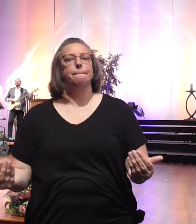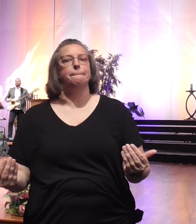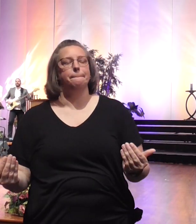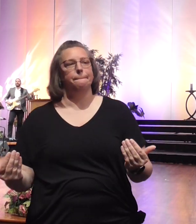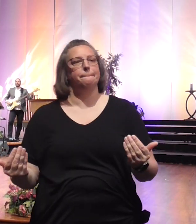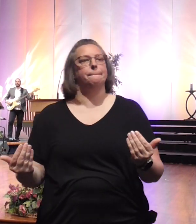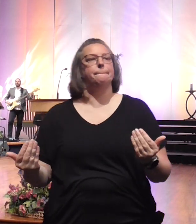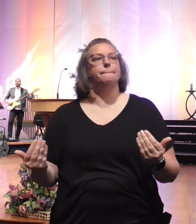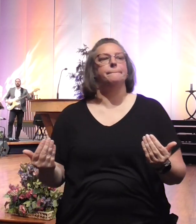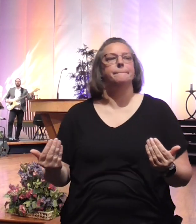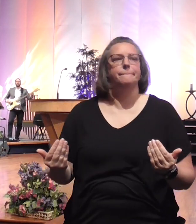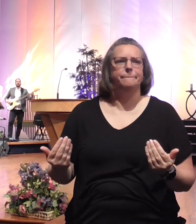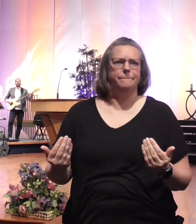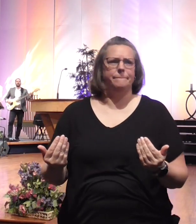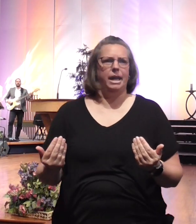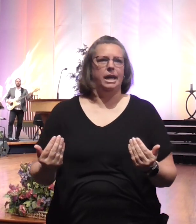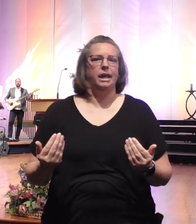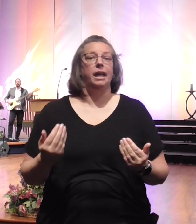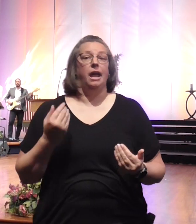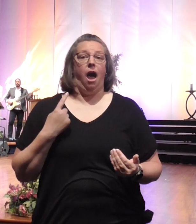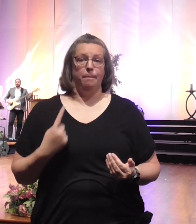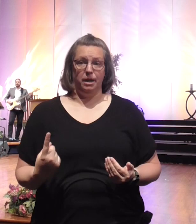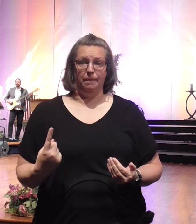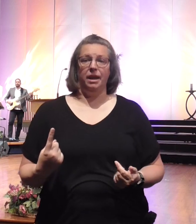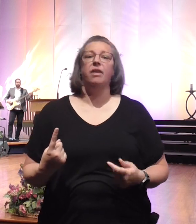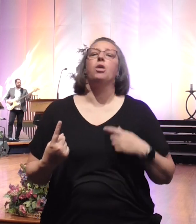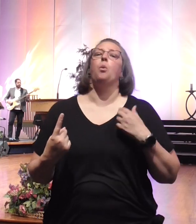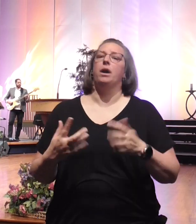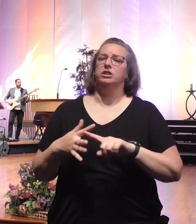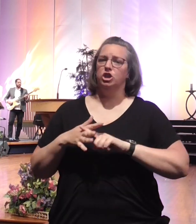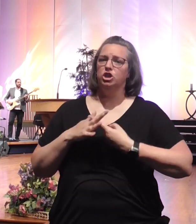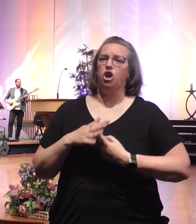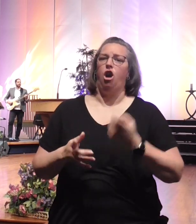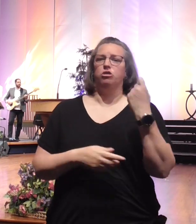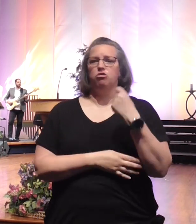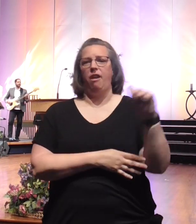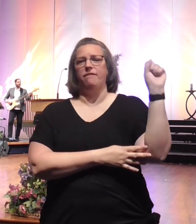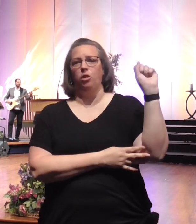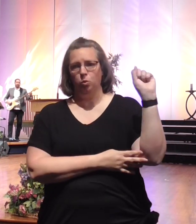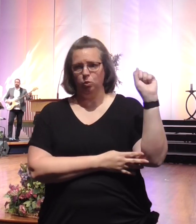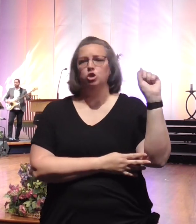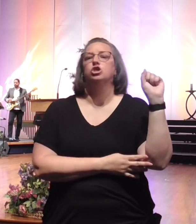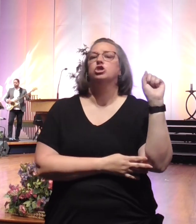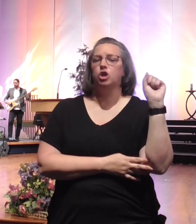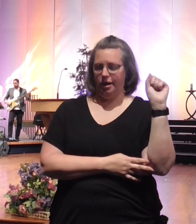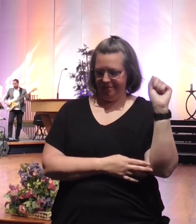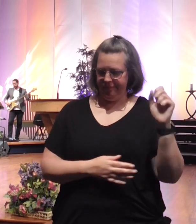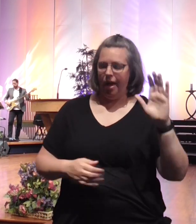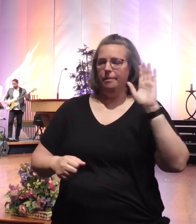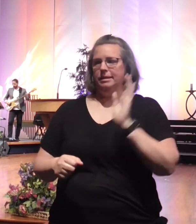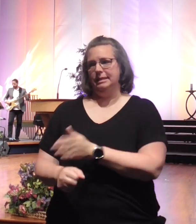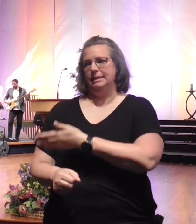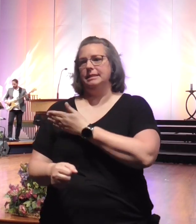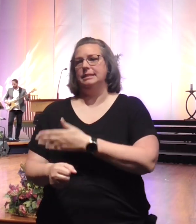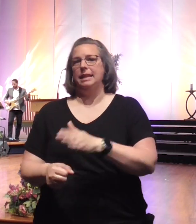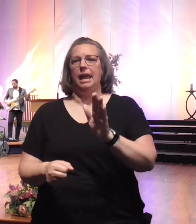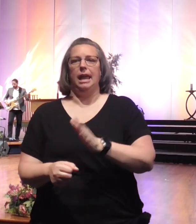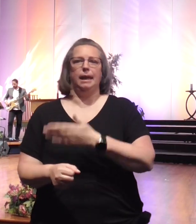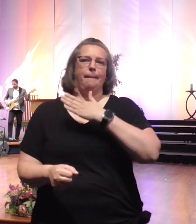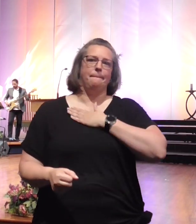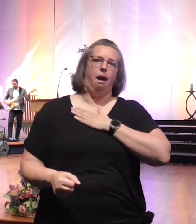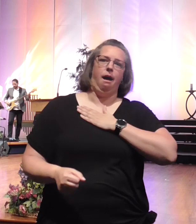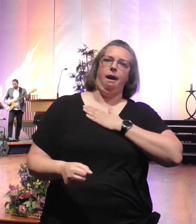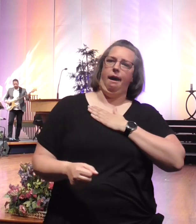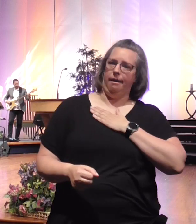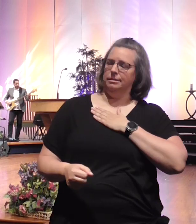the one to start a revolution. Let me sing my